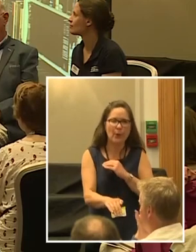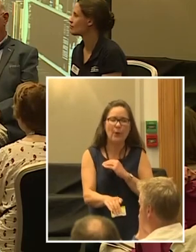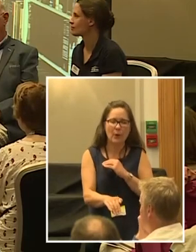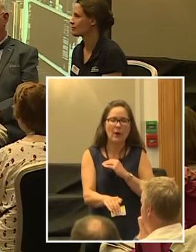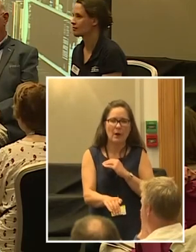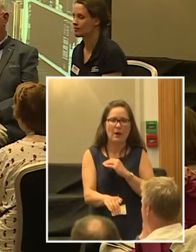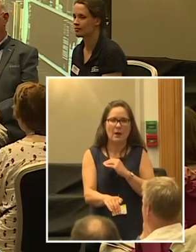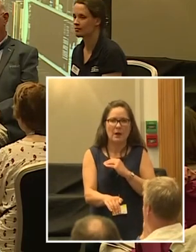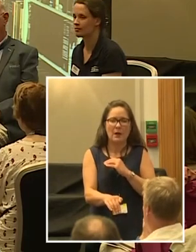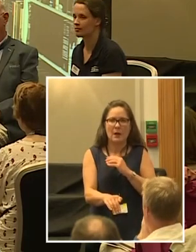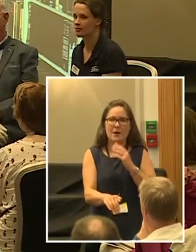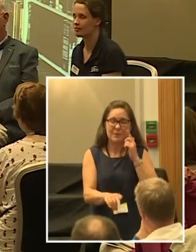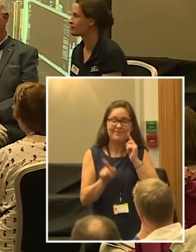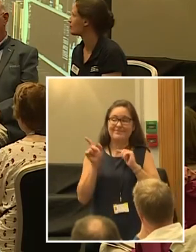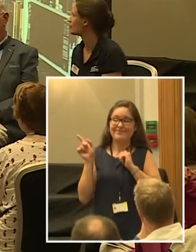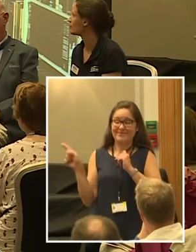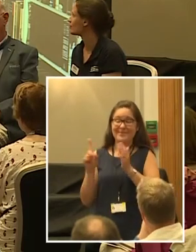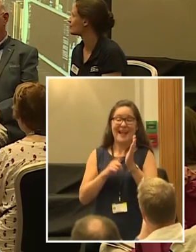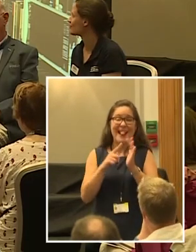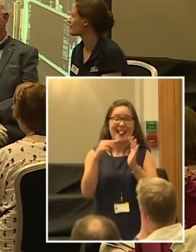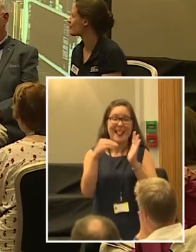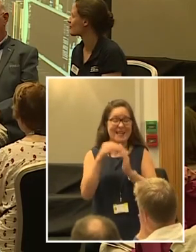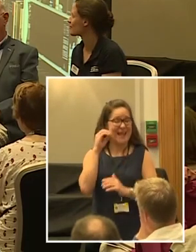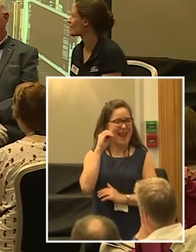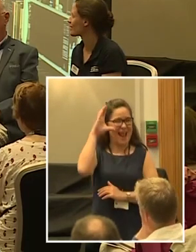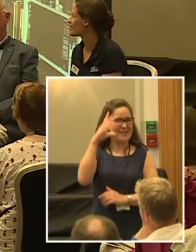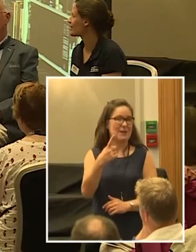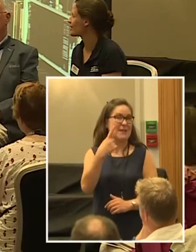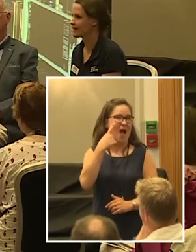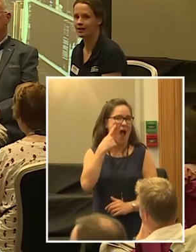is the real expert on the eye and the brain.